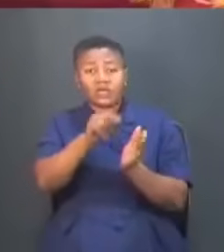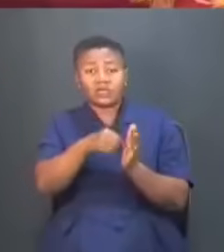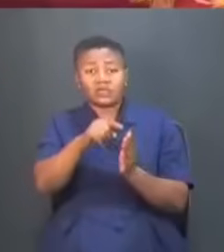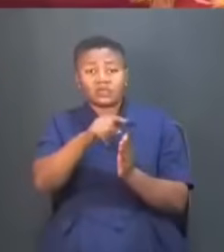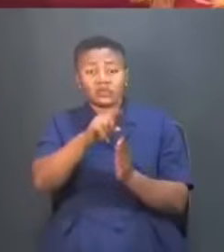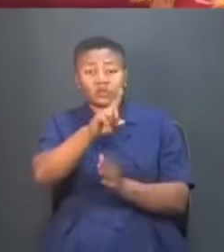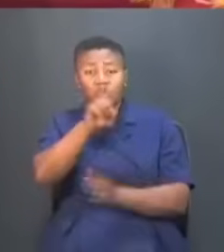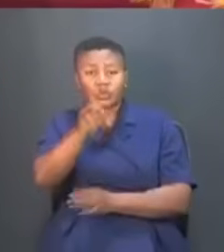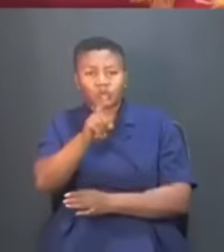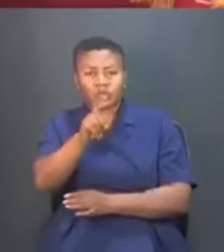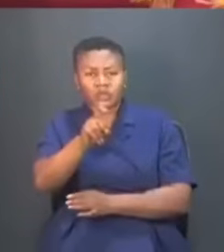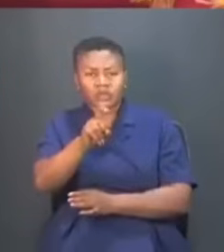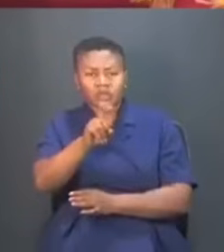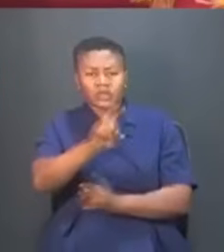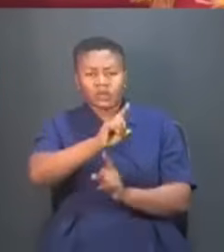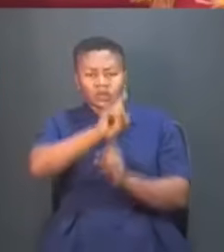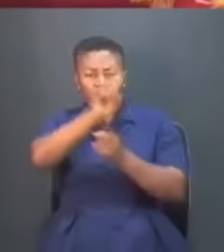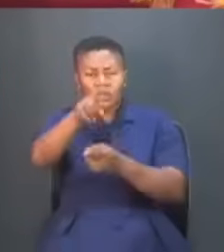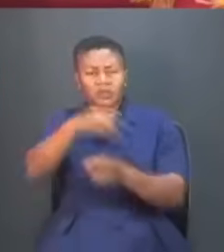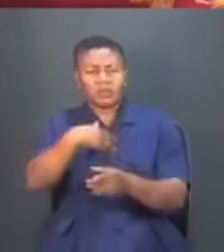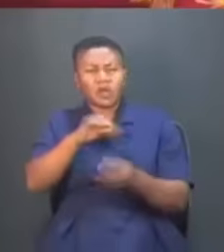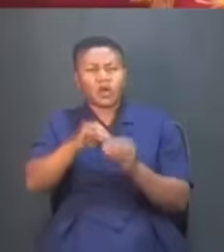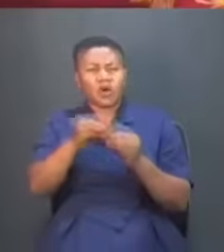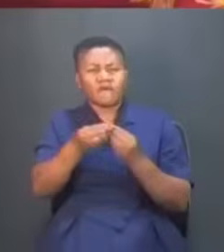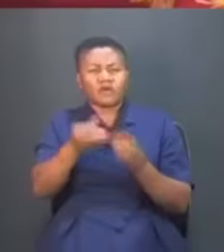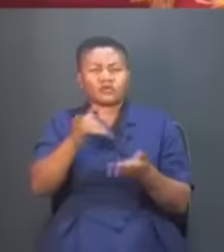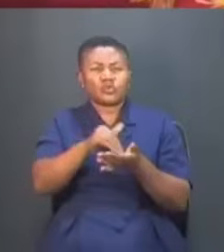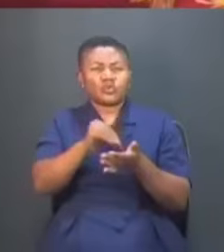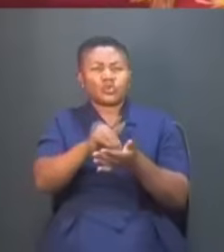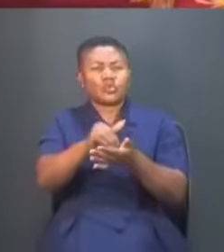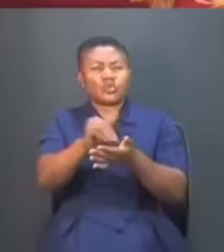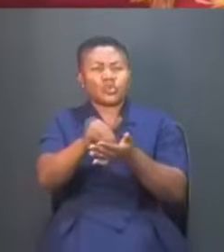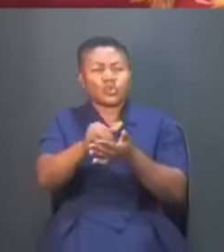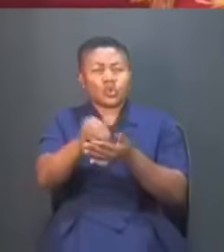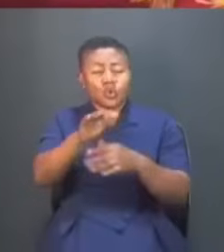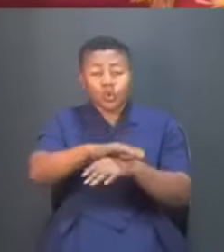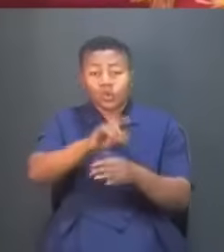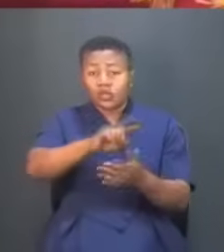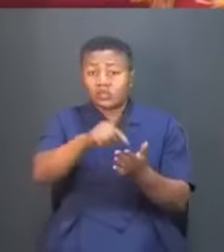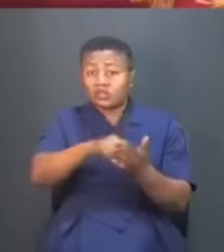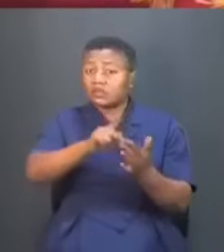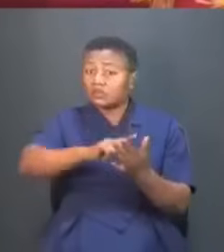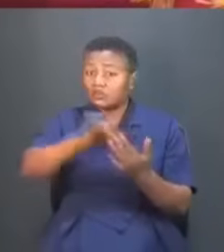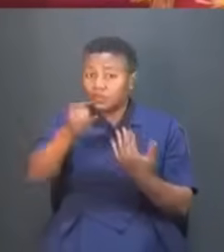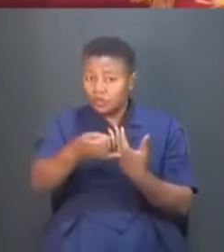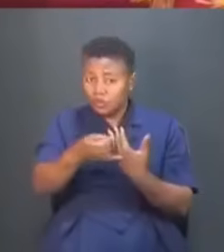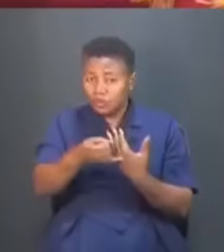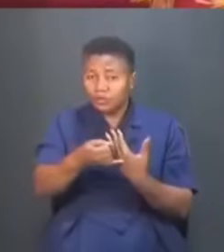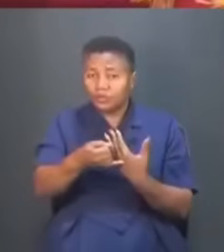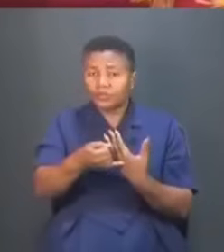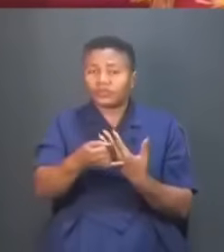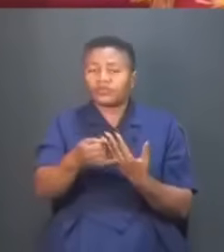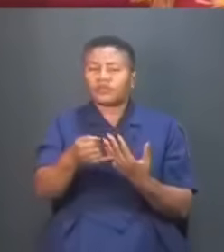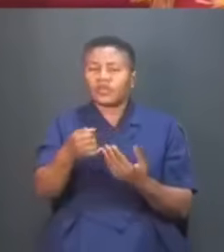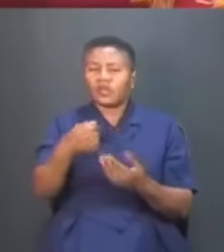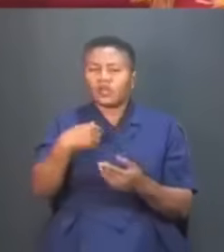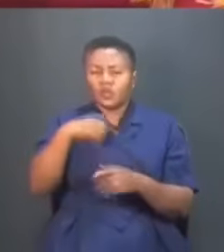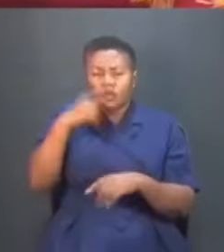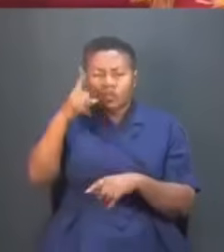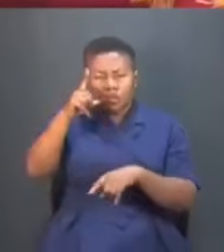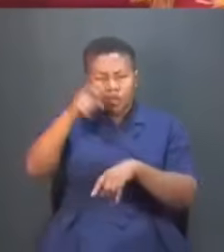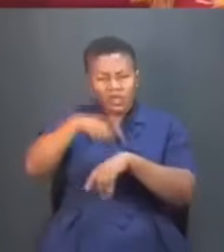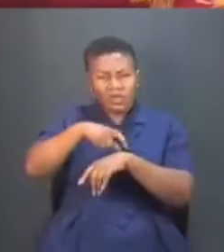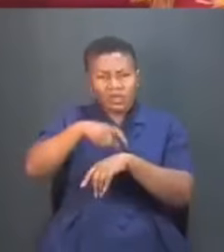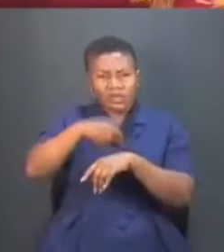my office more than 10 times on this particular project. And at some point, I even had to invite the contractor and the